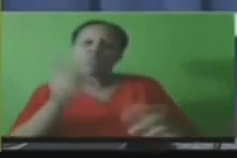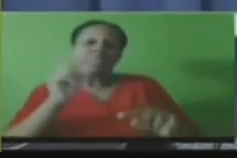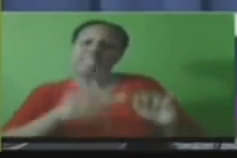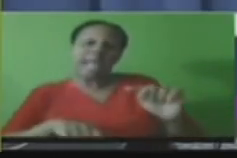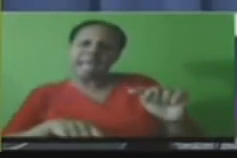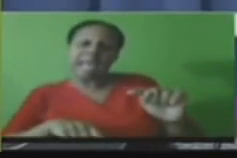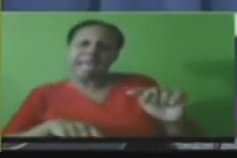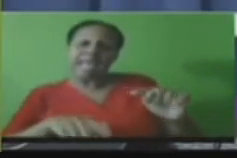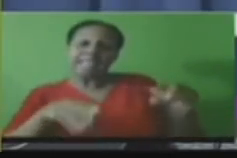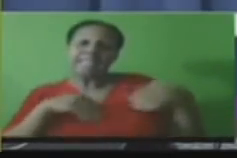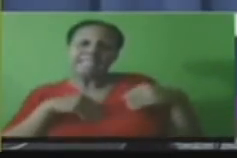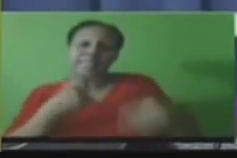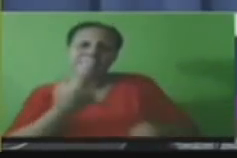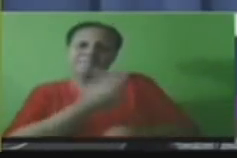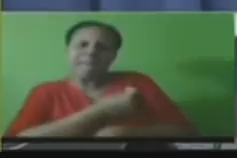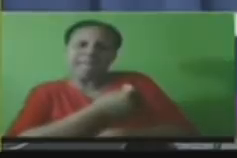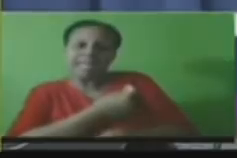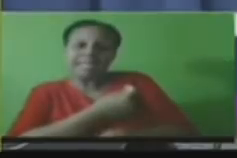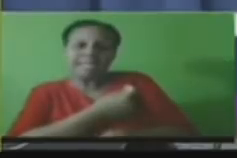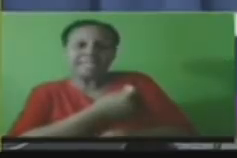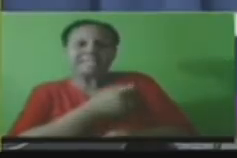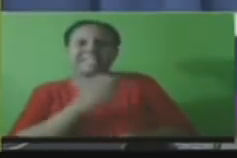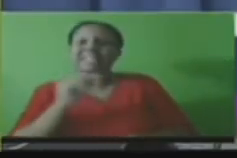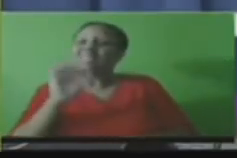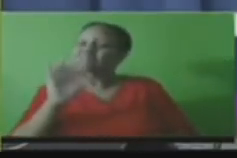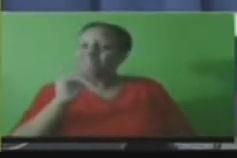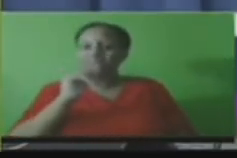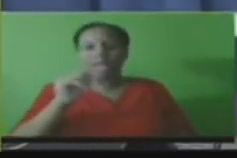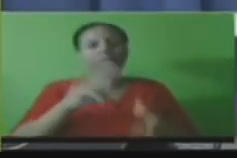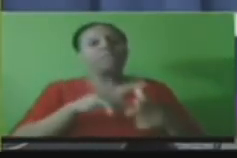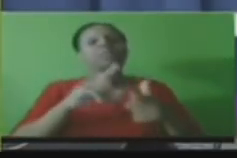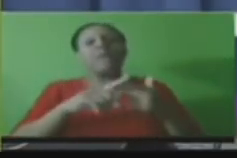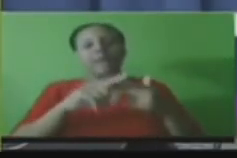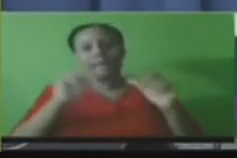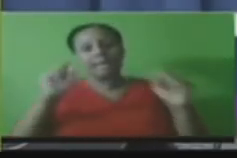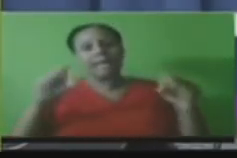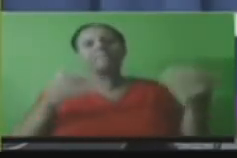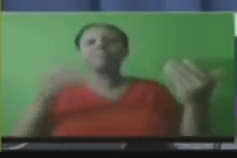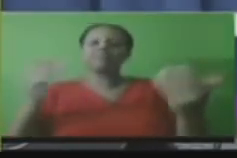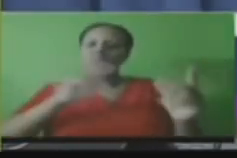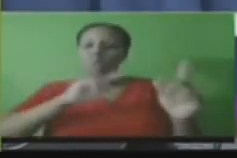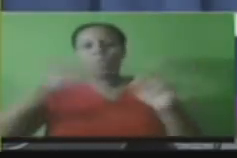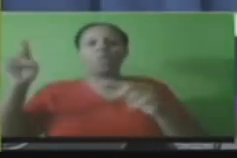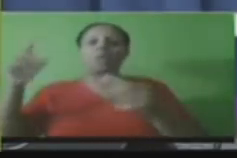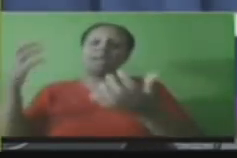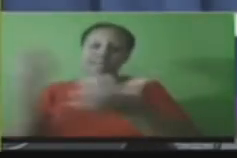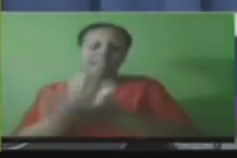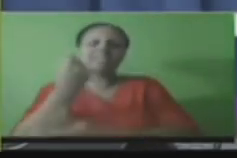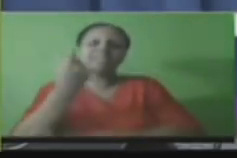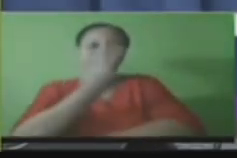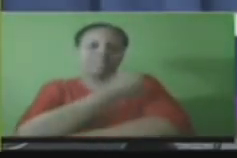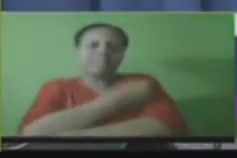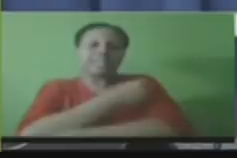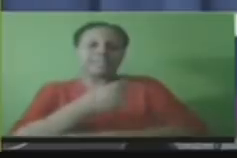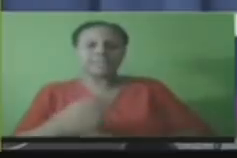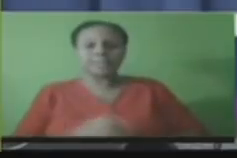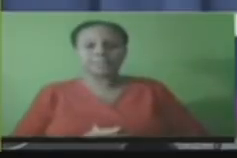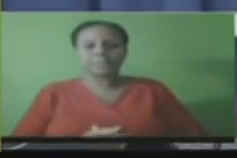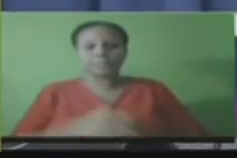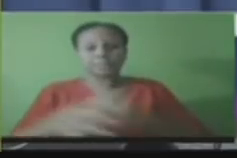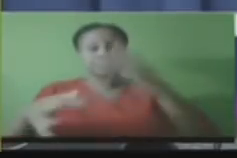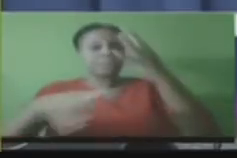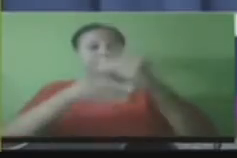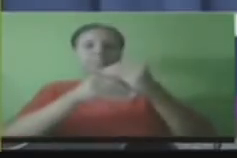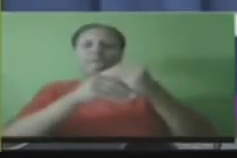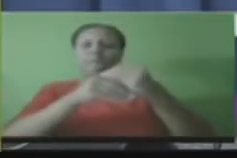centers. In addition to that, you may recall that 2 weeks ago we said we have